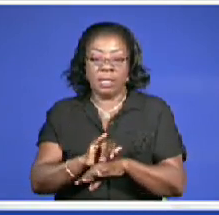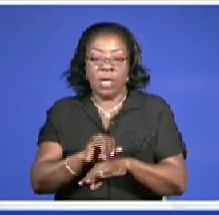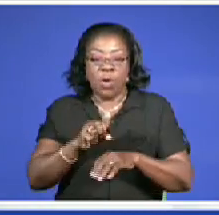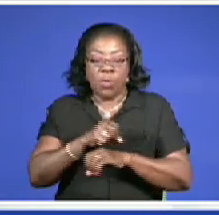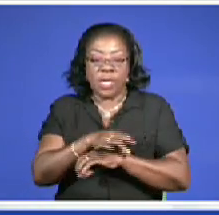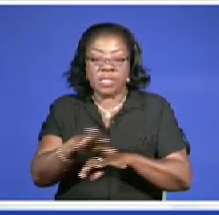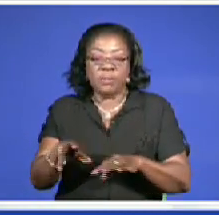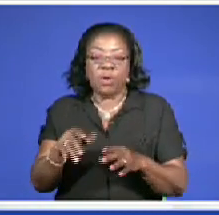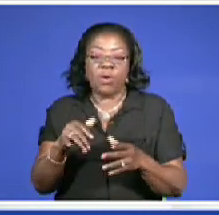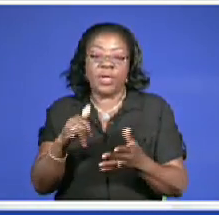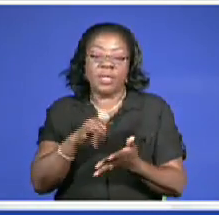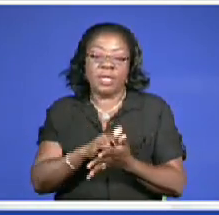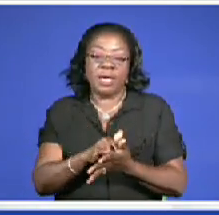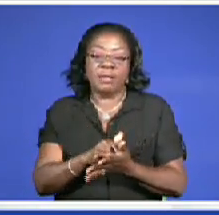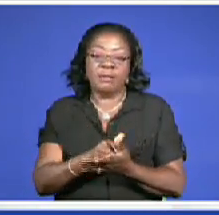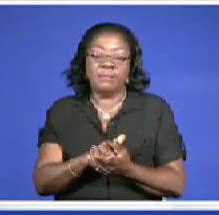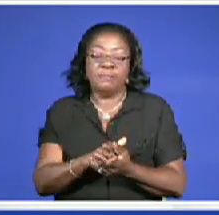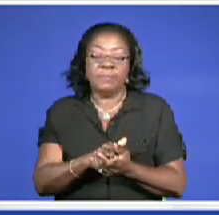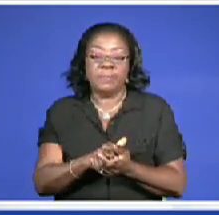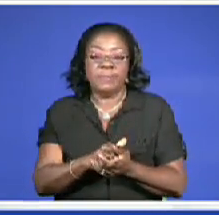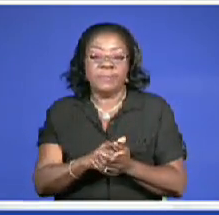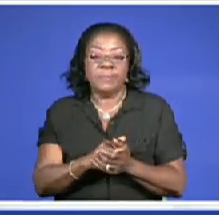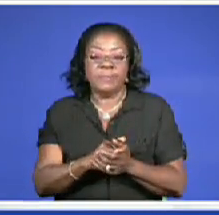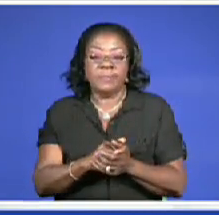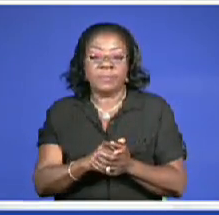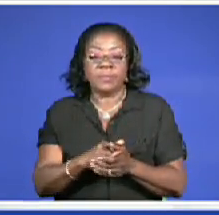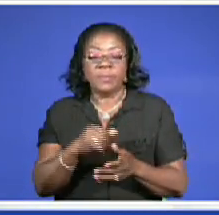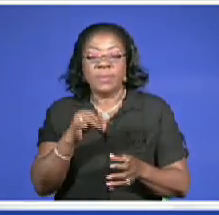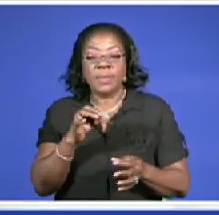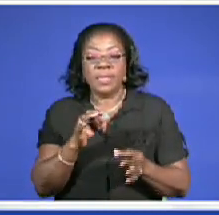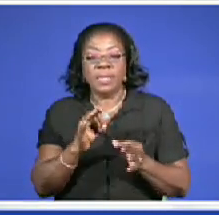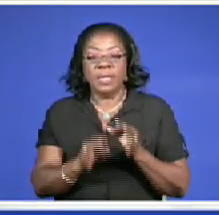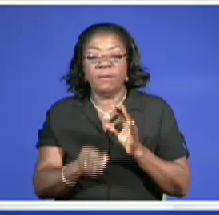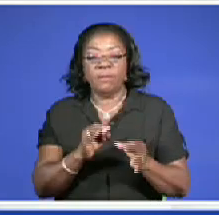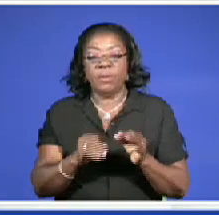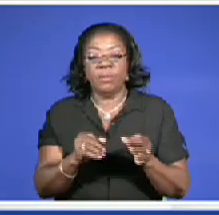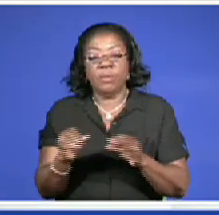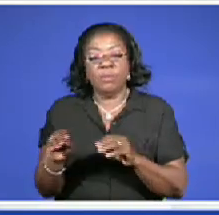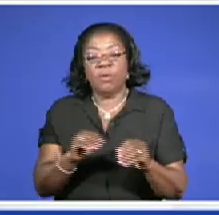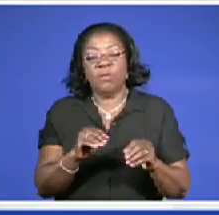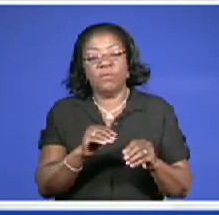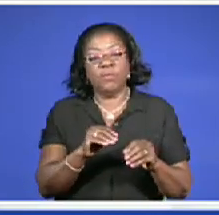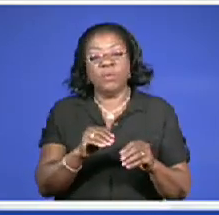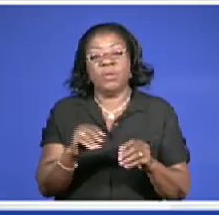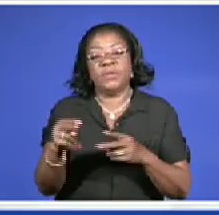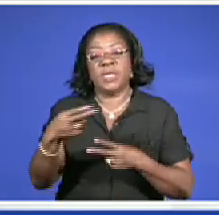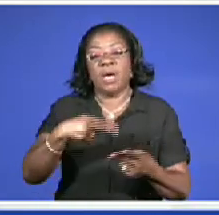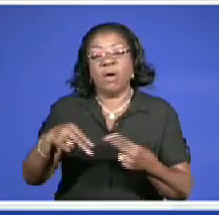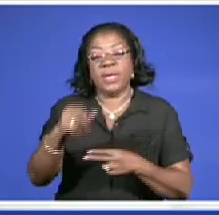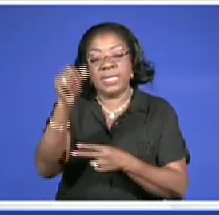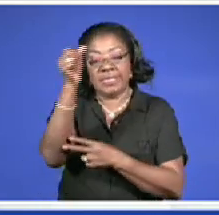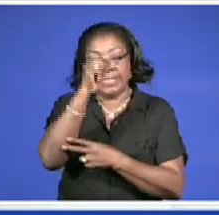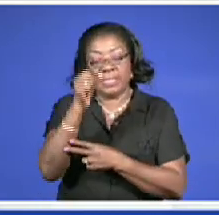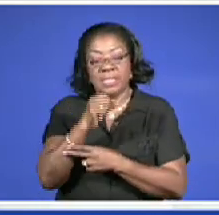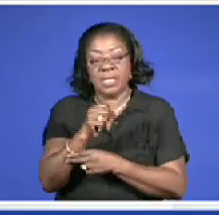the options for that as well. It is the hurricane season, and you don't want the people of Ragged Island going through hurricane season without consistent water.